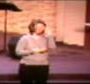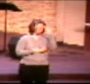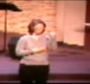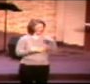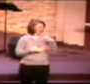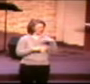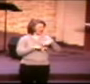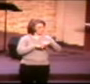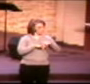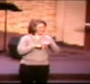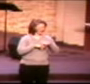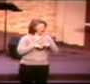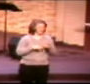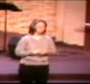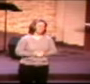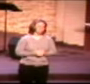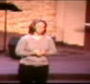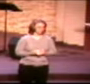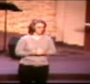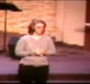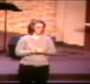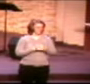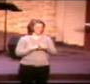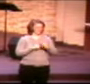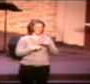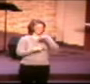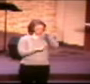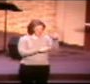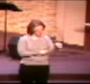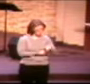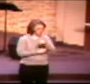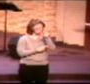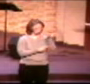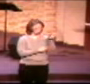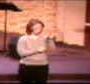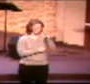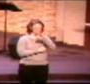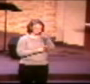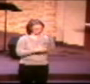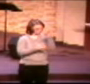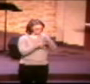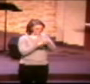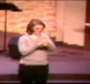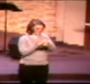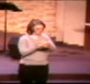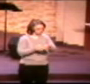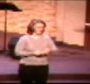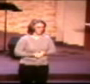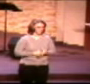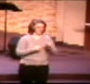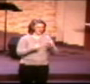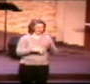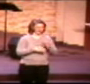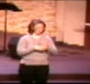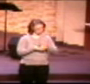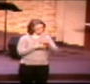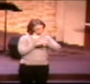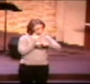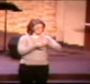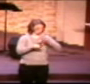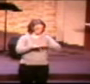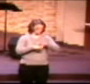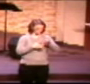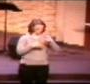why a ring? Well, it's circular in shape. It's never ending. Can I share what's inscribed on your